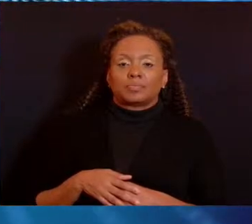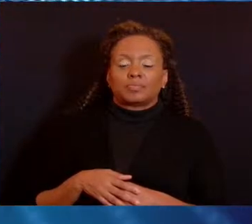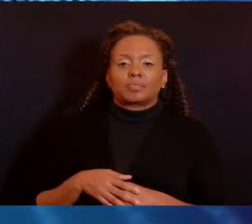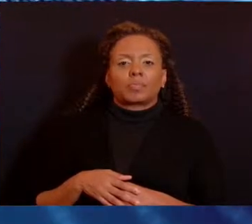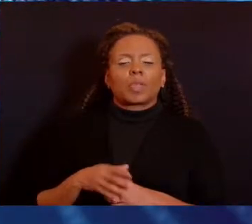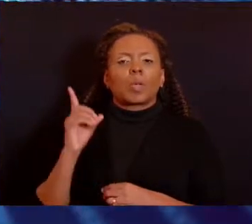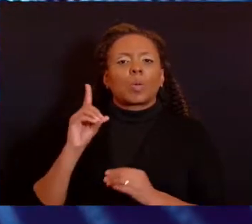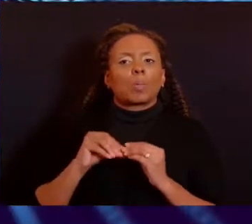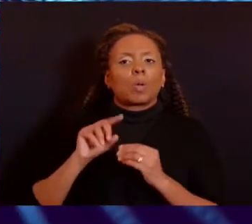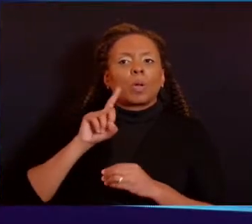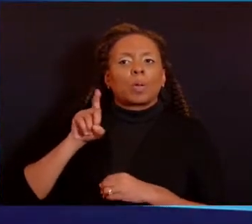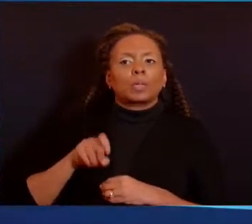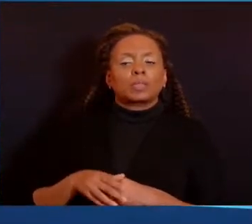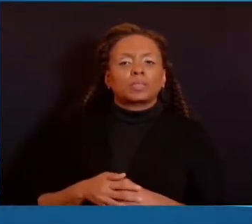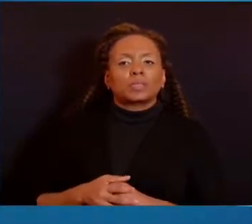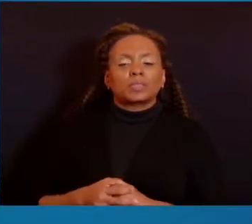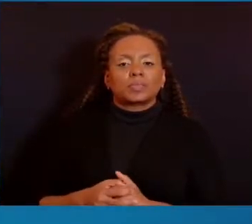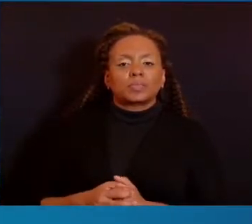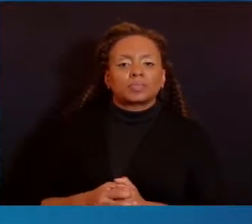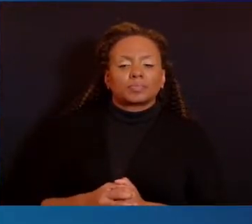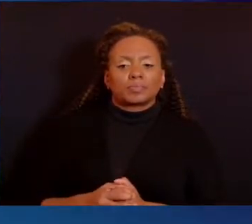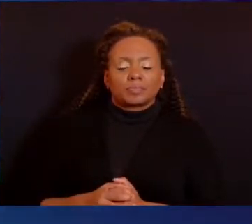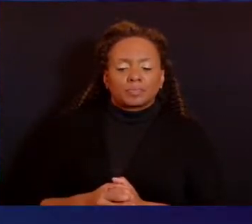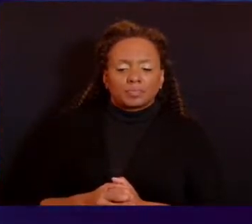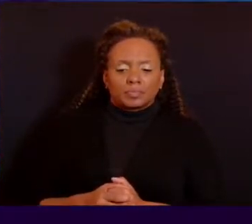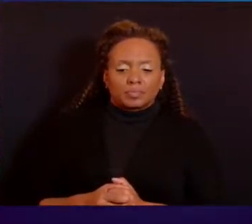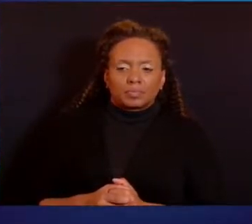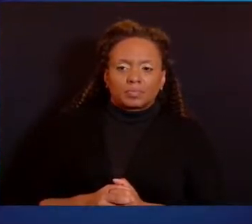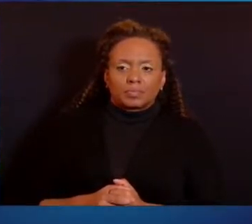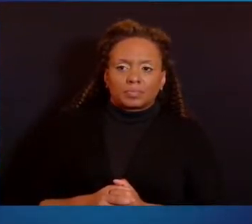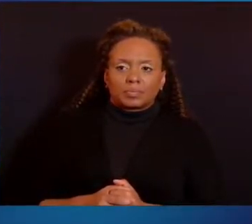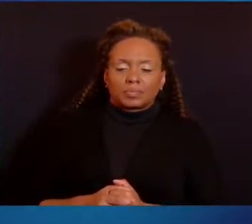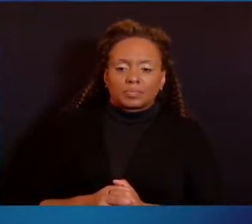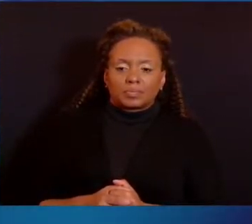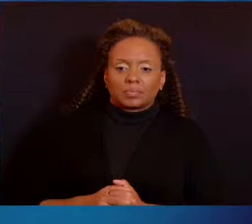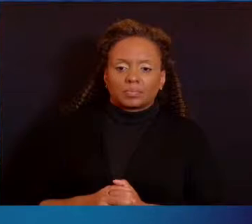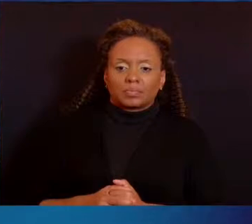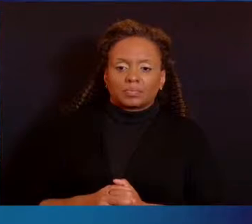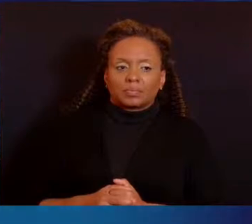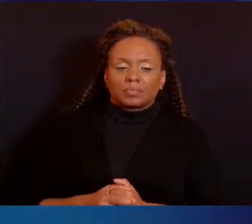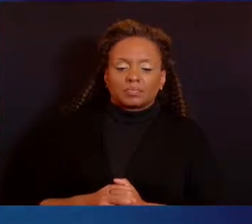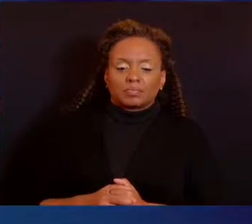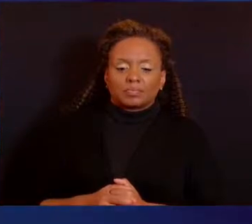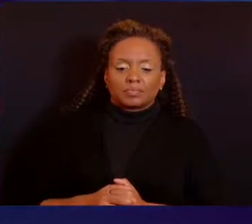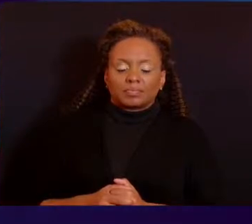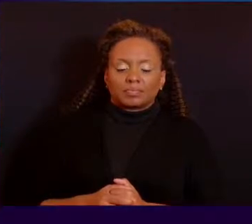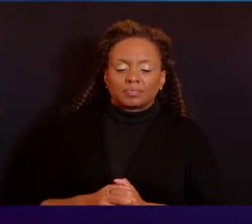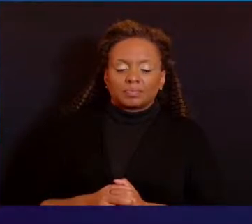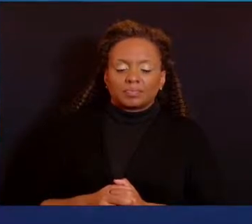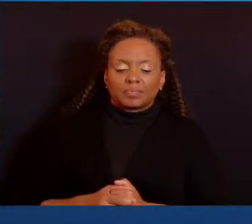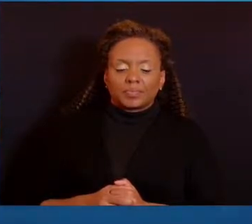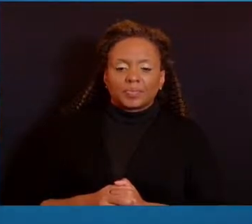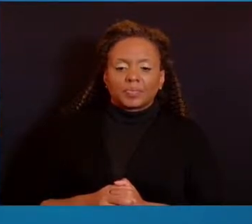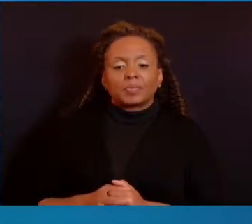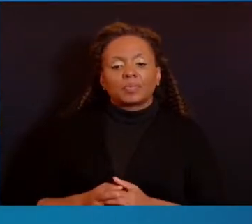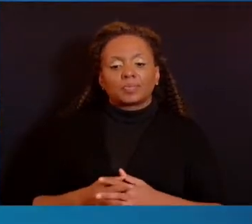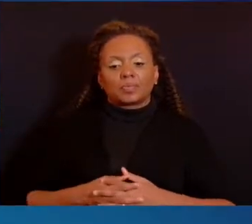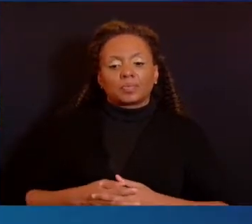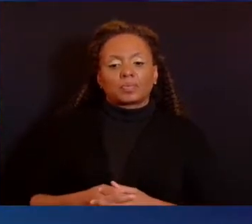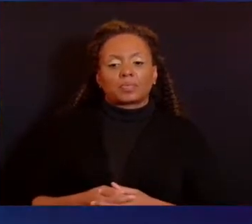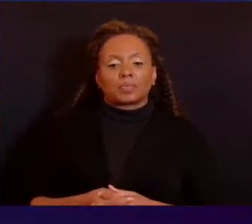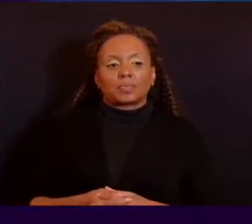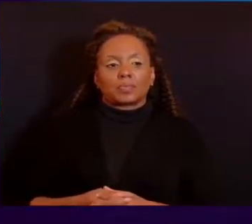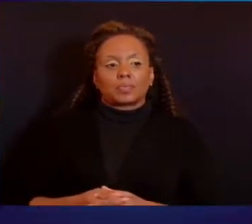you summarized. Mr. Best, even though there's a level of predictability with